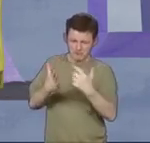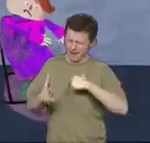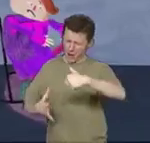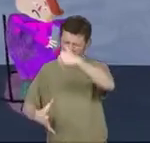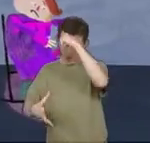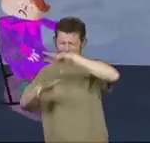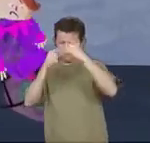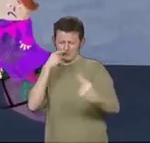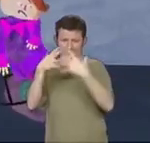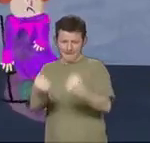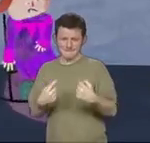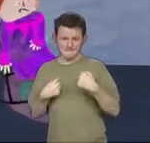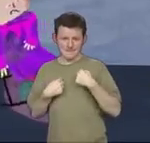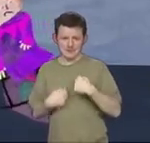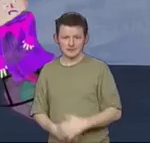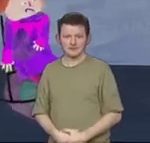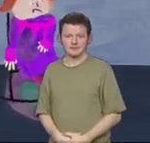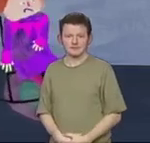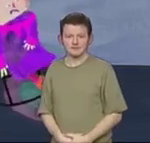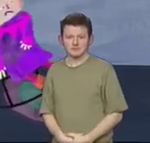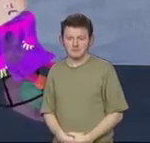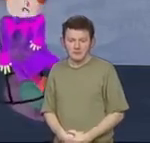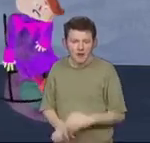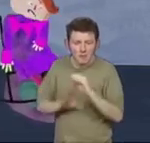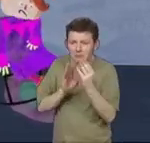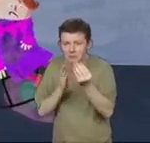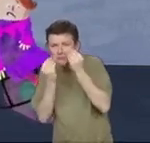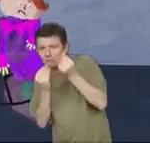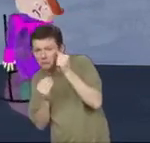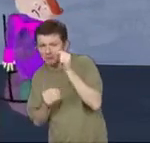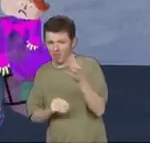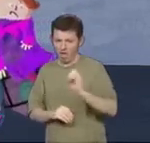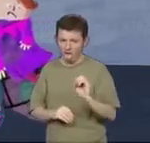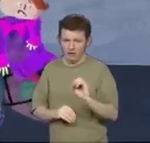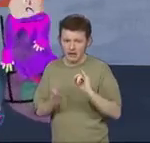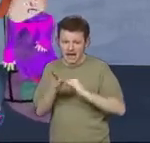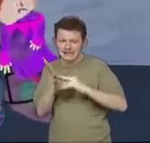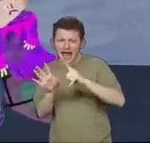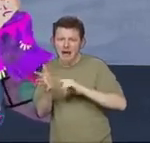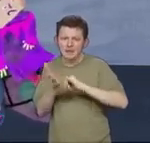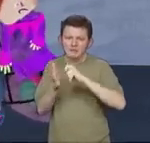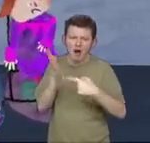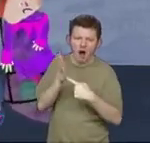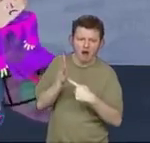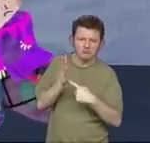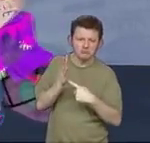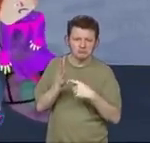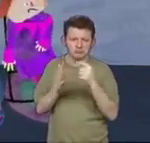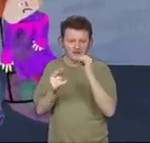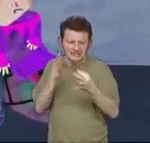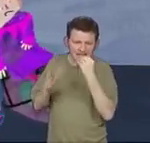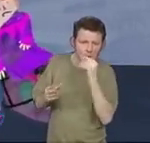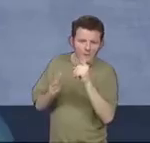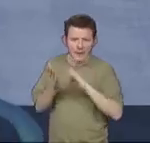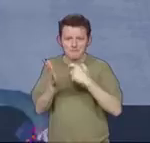everything. But nobody heard him. Now one day, Sammy Smart came to have tea with old Mr. and Mrs.